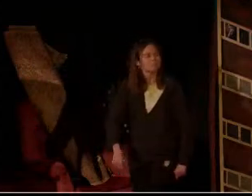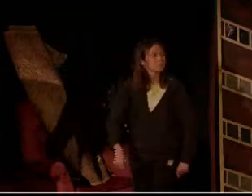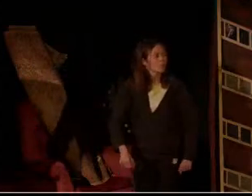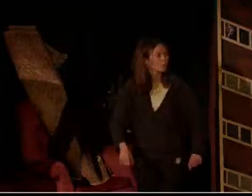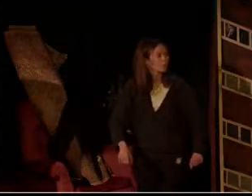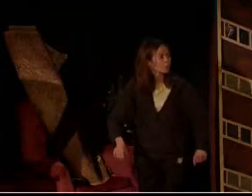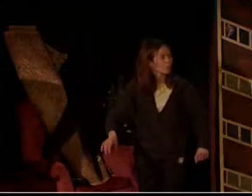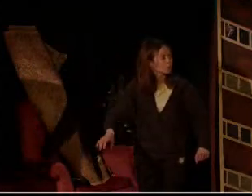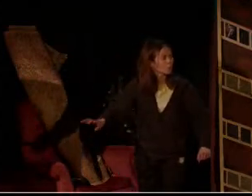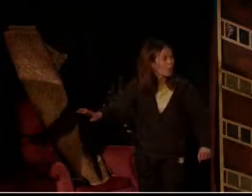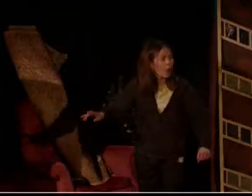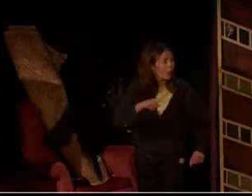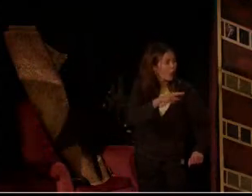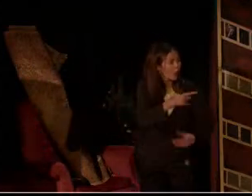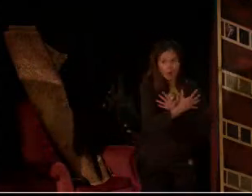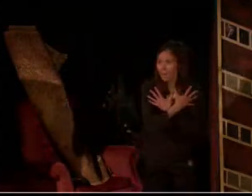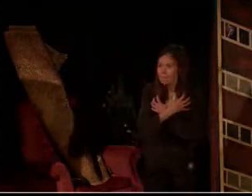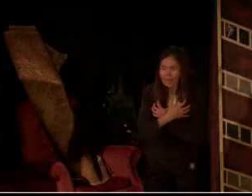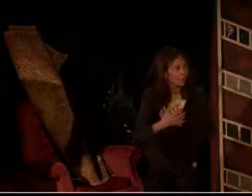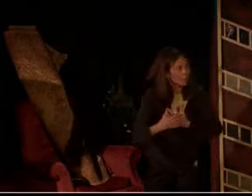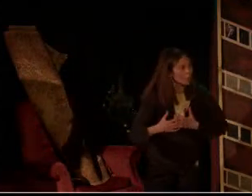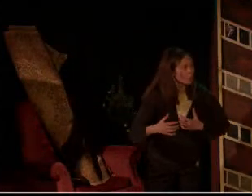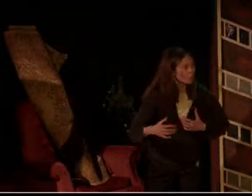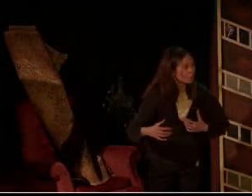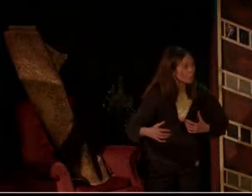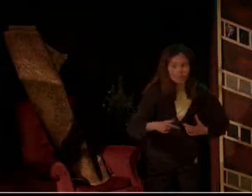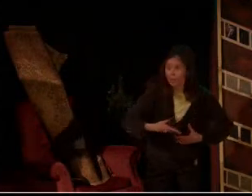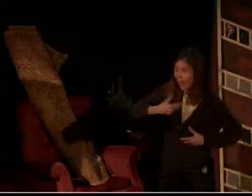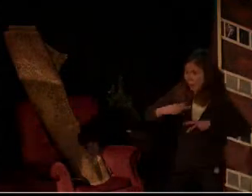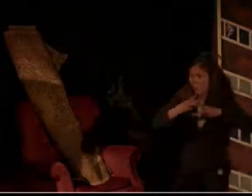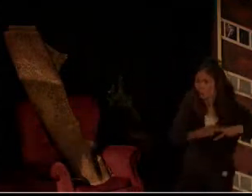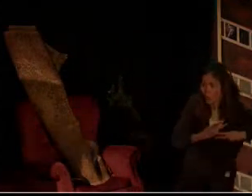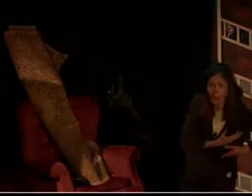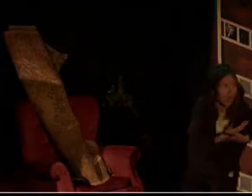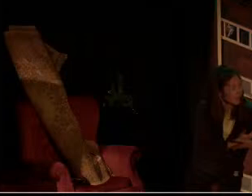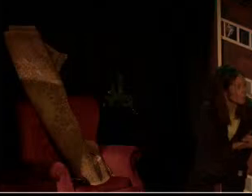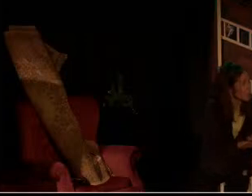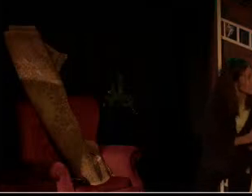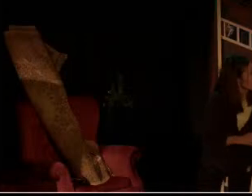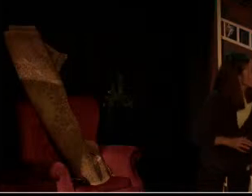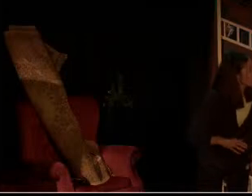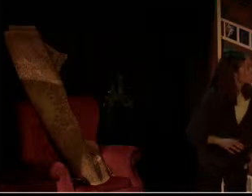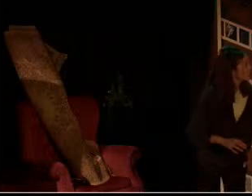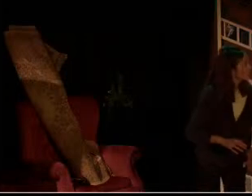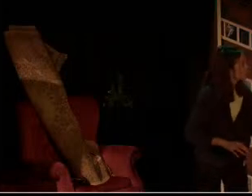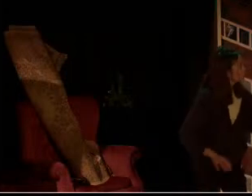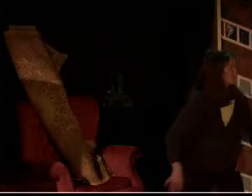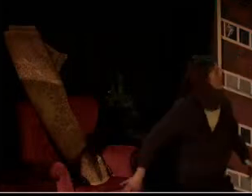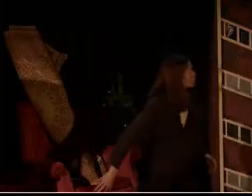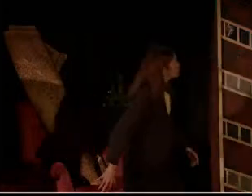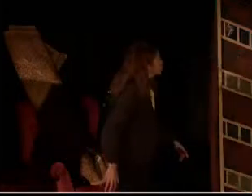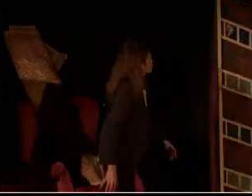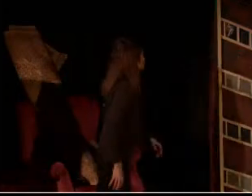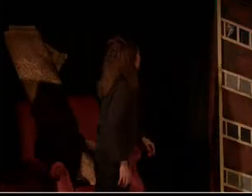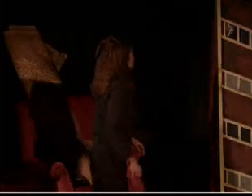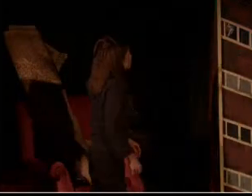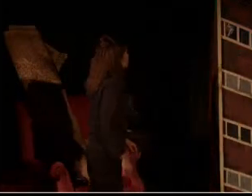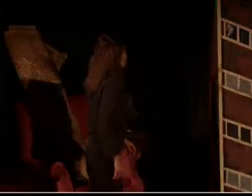Get back. Bear? I said get back! No, the baby! Don't make me say it. Oh, Bear!